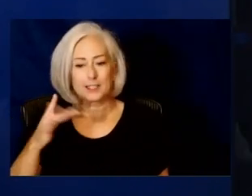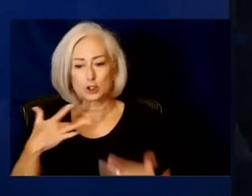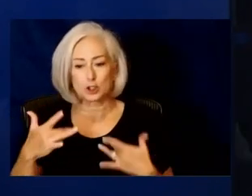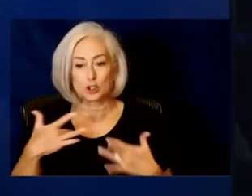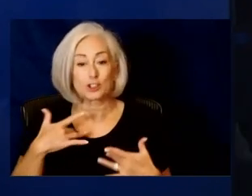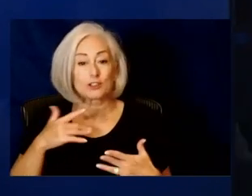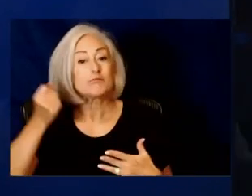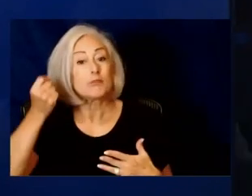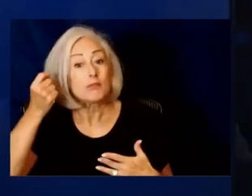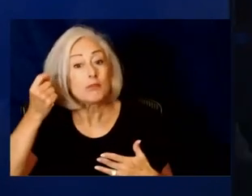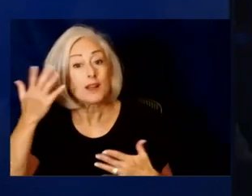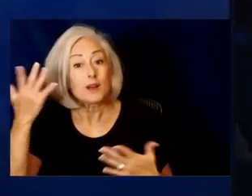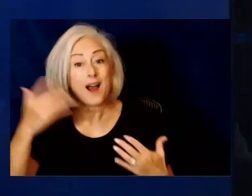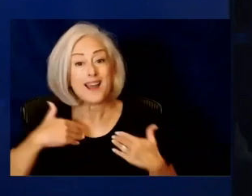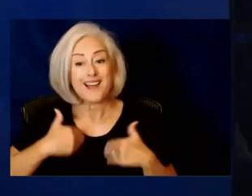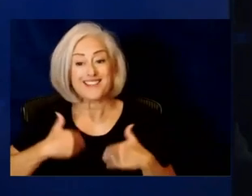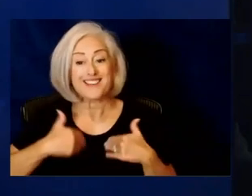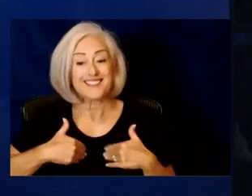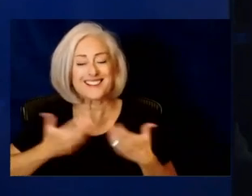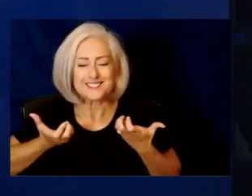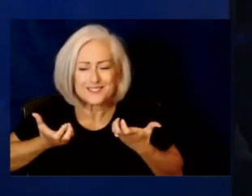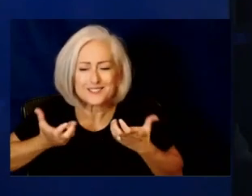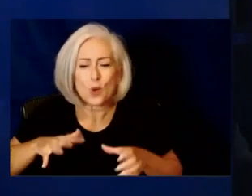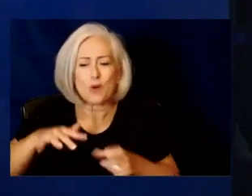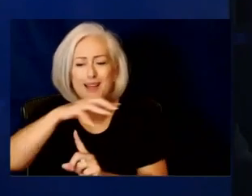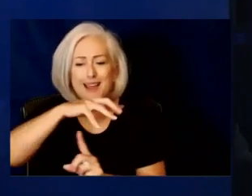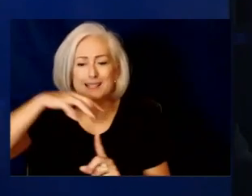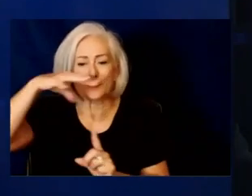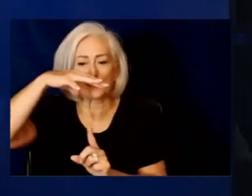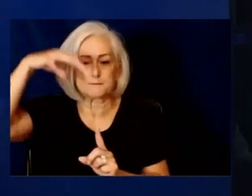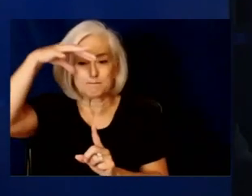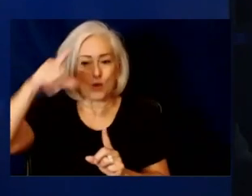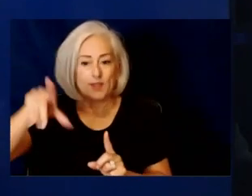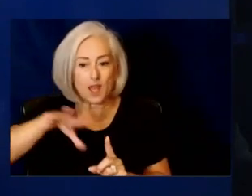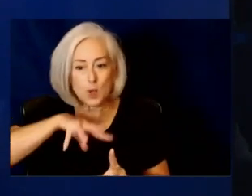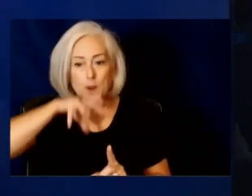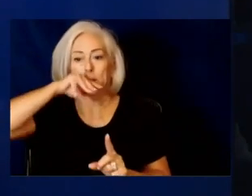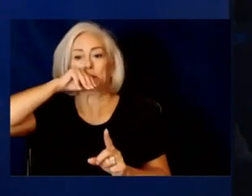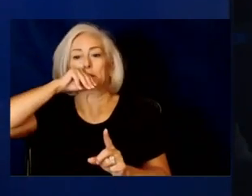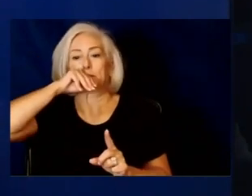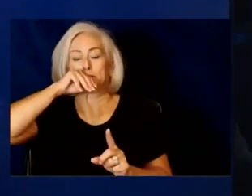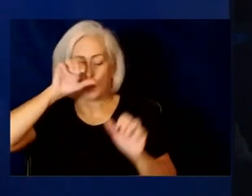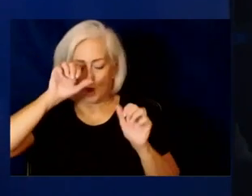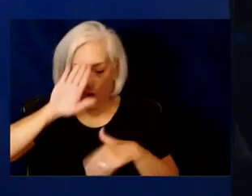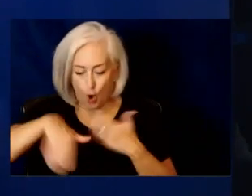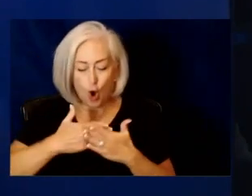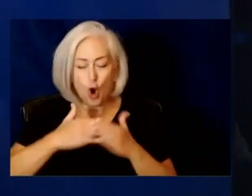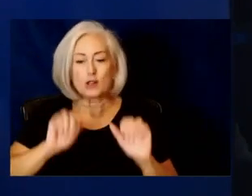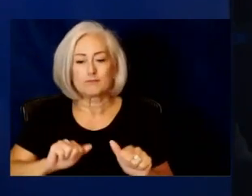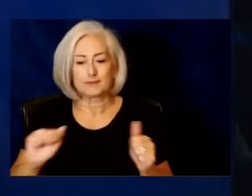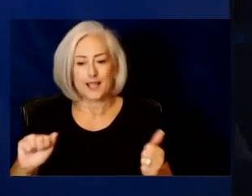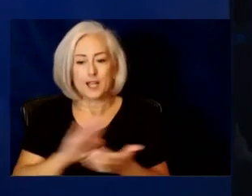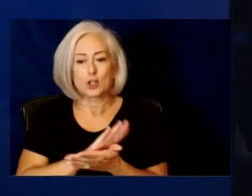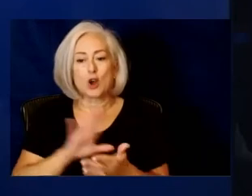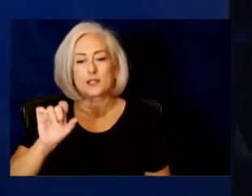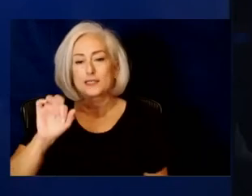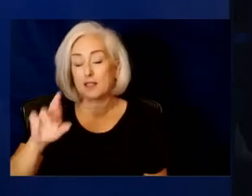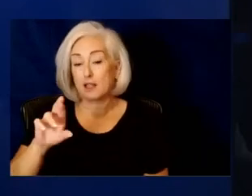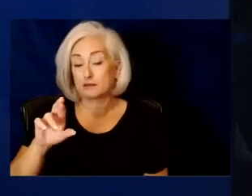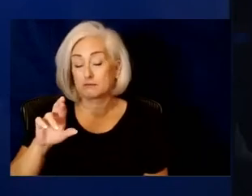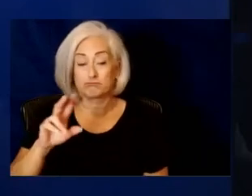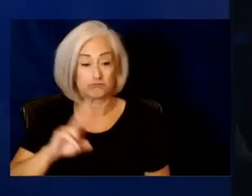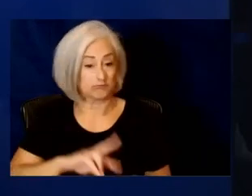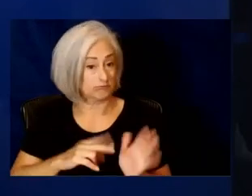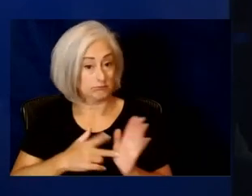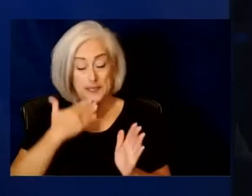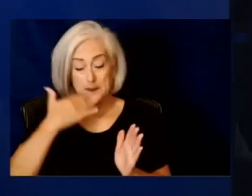that you inhale of any substance. And as a result, they can all cause problems with cancer. So I would just say the best therapy